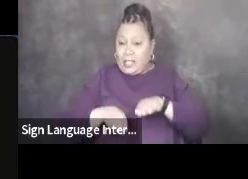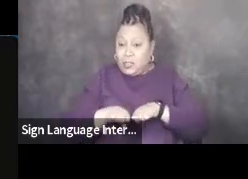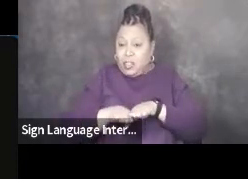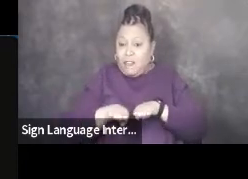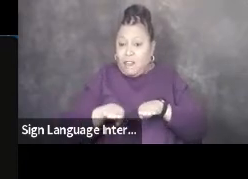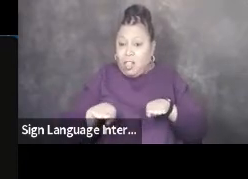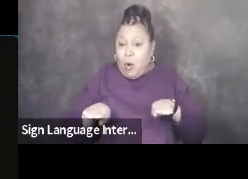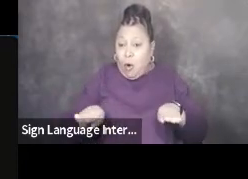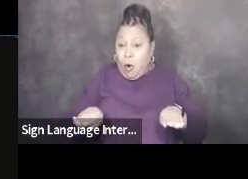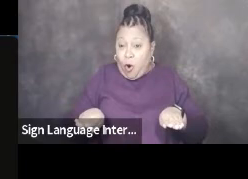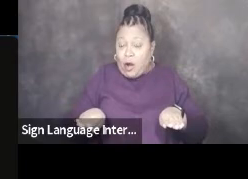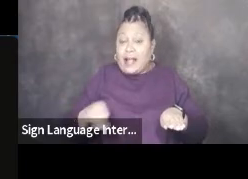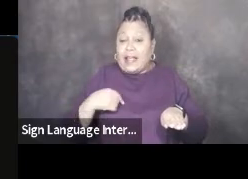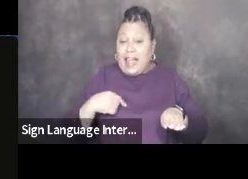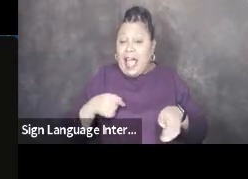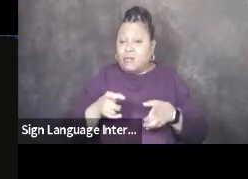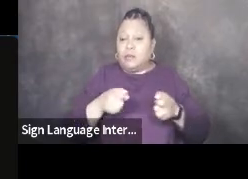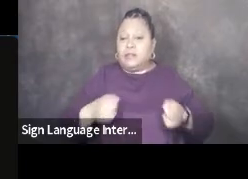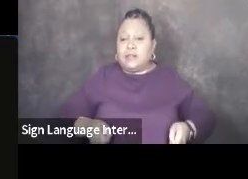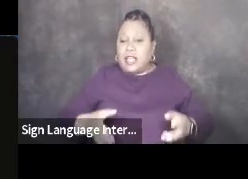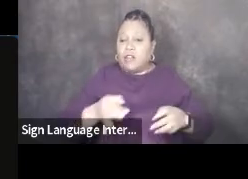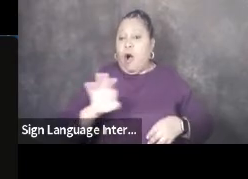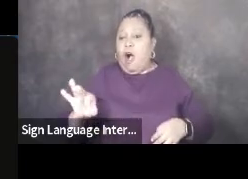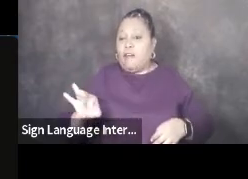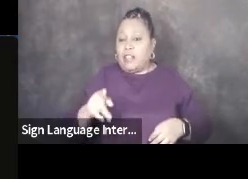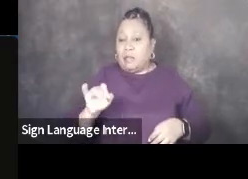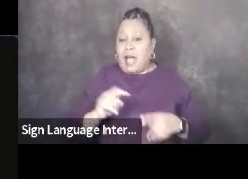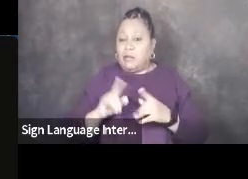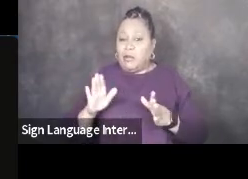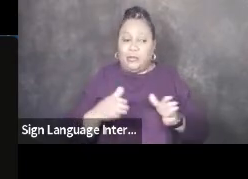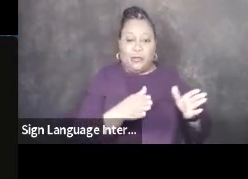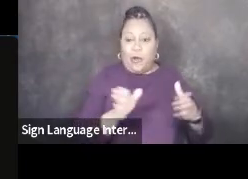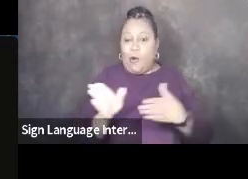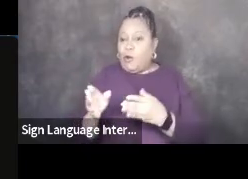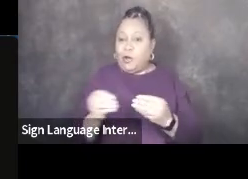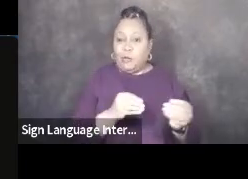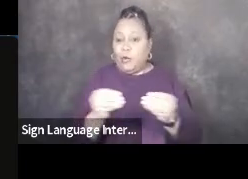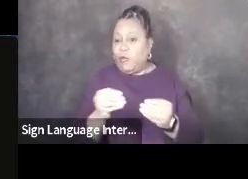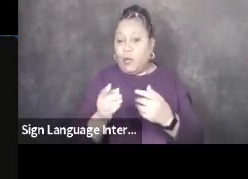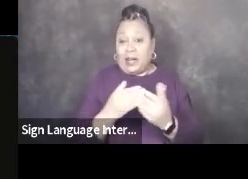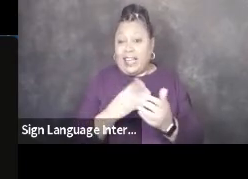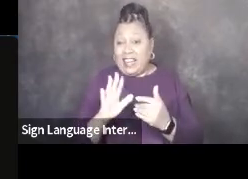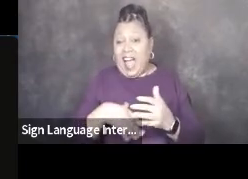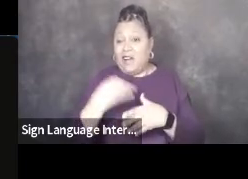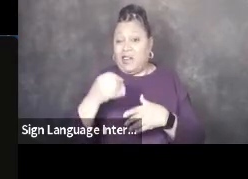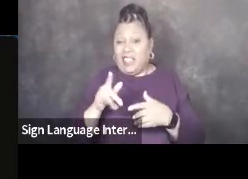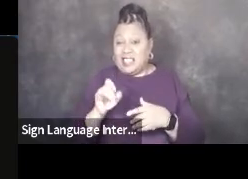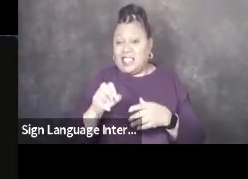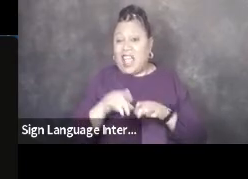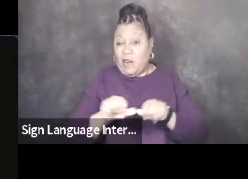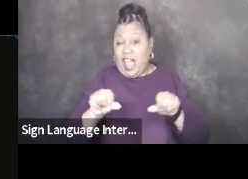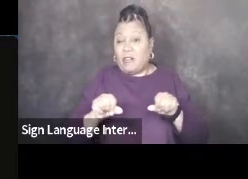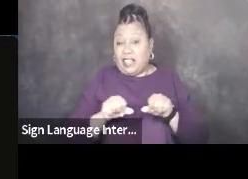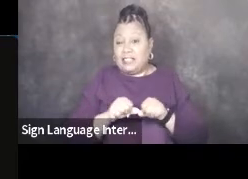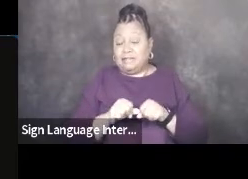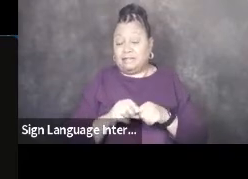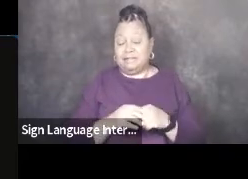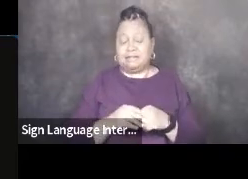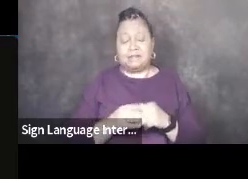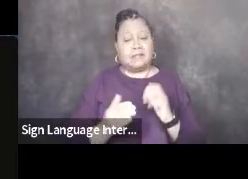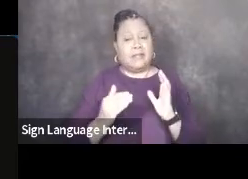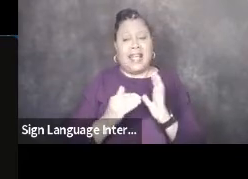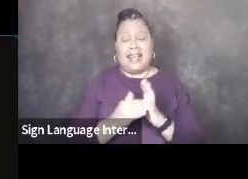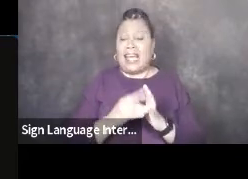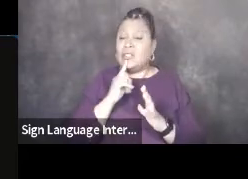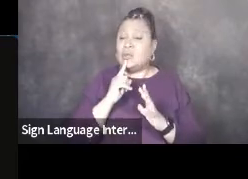floor and then have room to get off the platform and turn or maneuver to get out of the stair area. Again, it's a